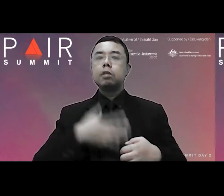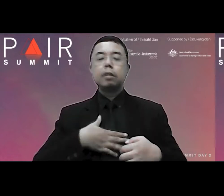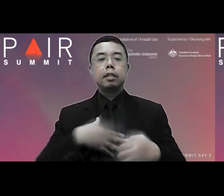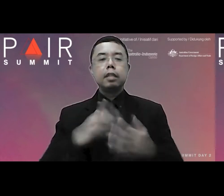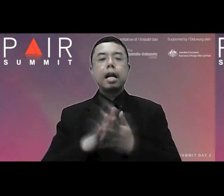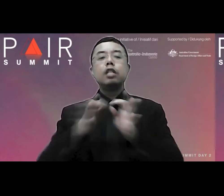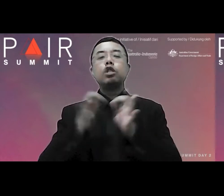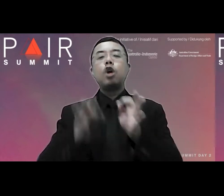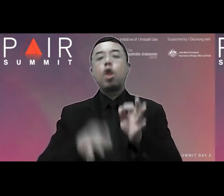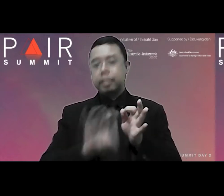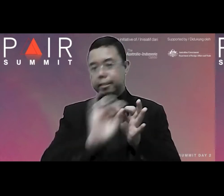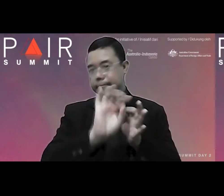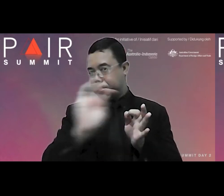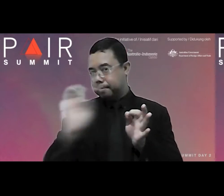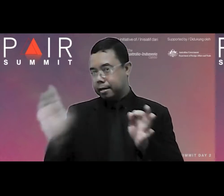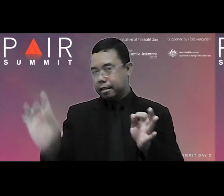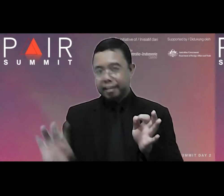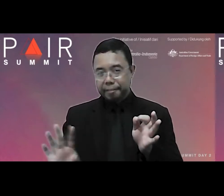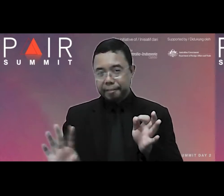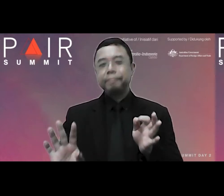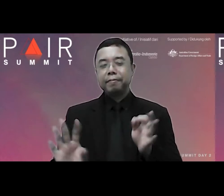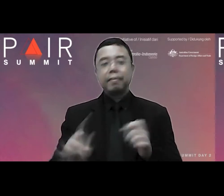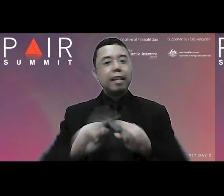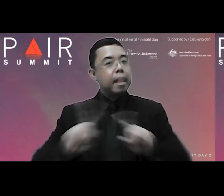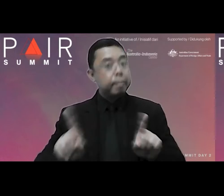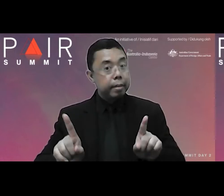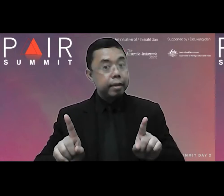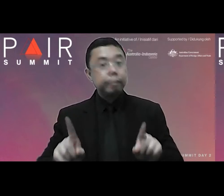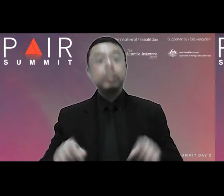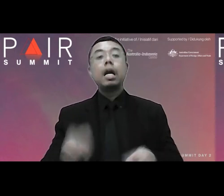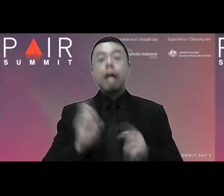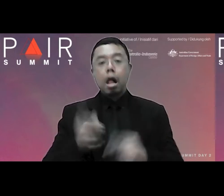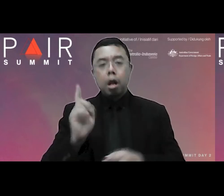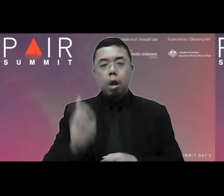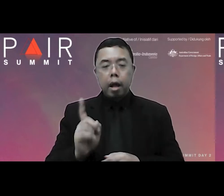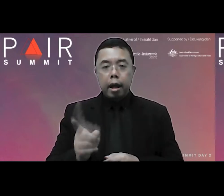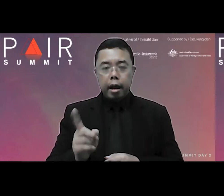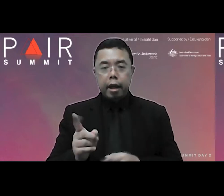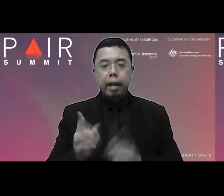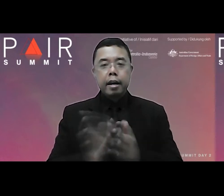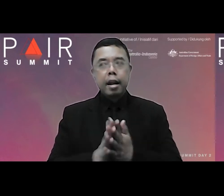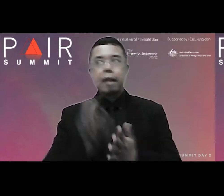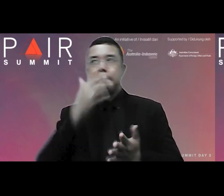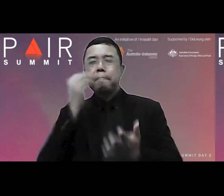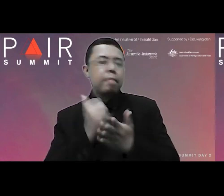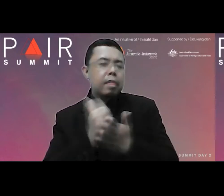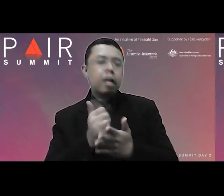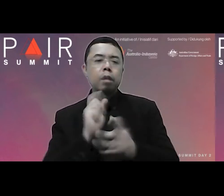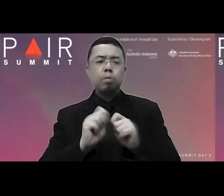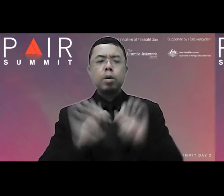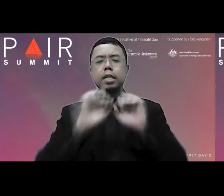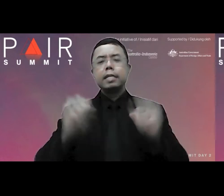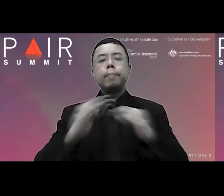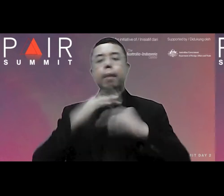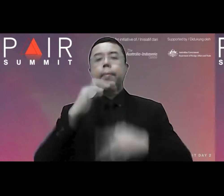have also created some urgency to create a better system, something that the Minister also talked about. And Indonesia is